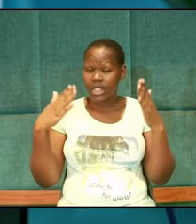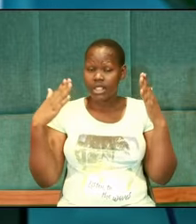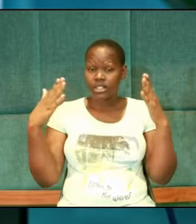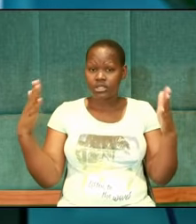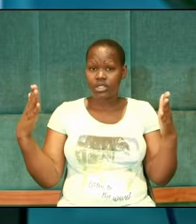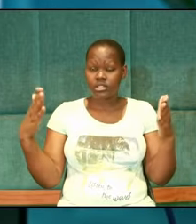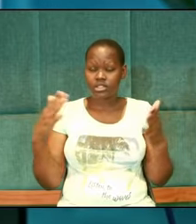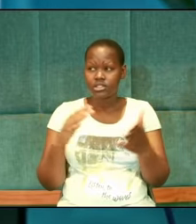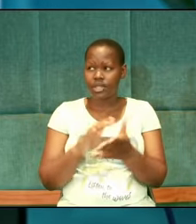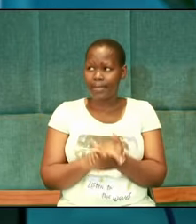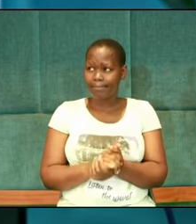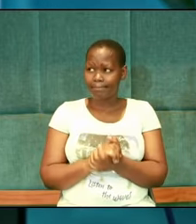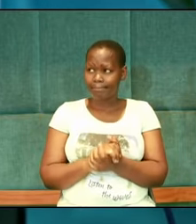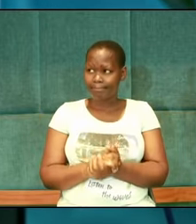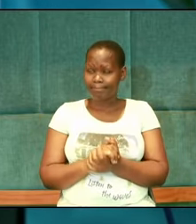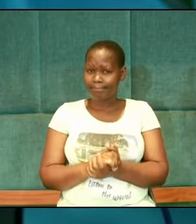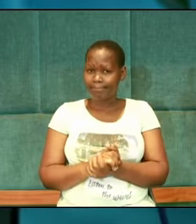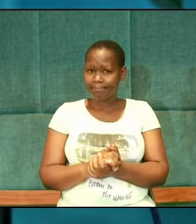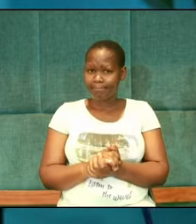exploits.